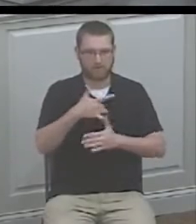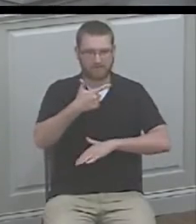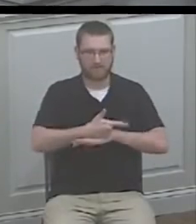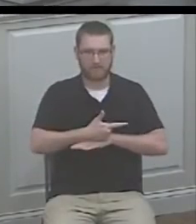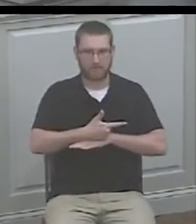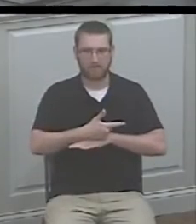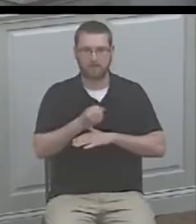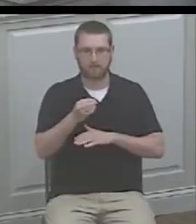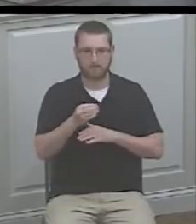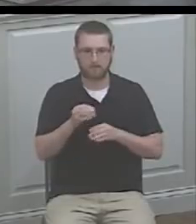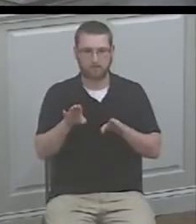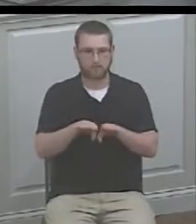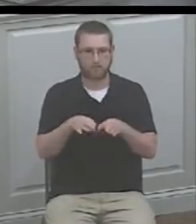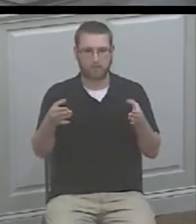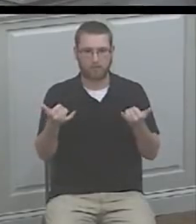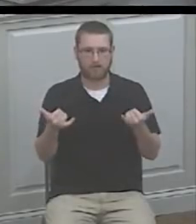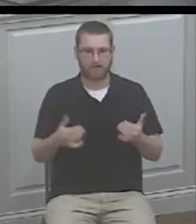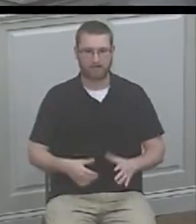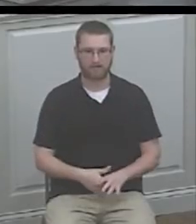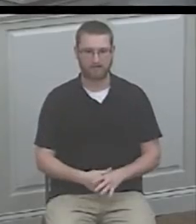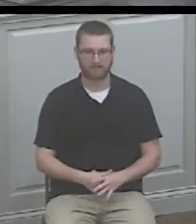So the floor is open.